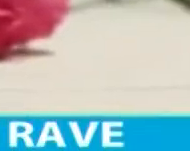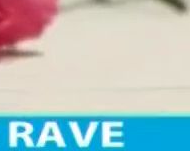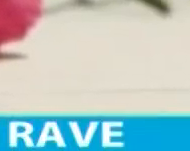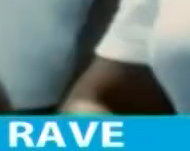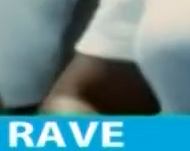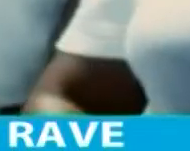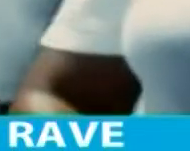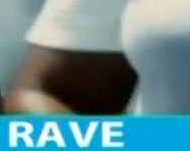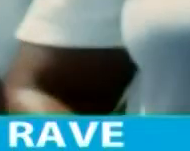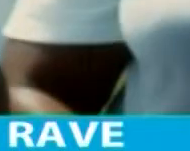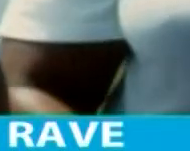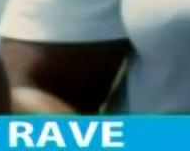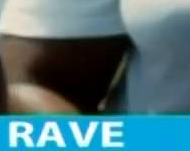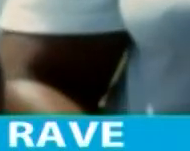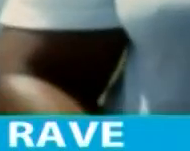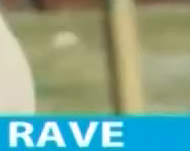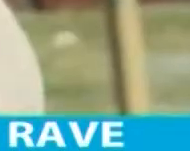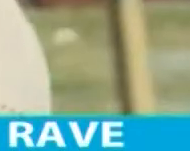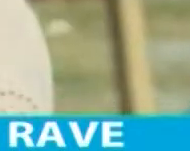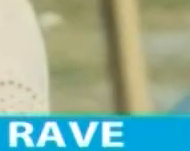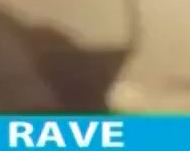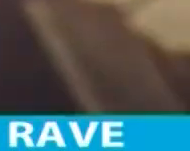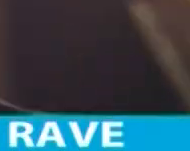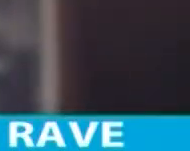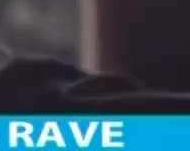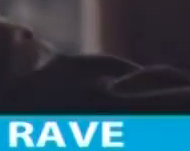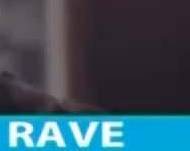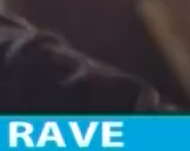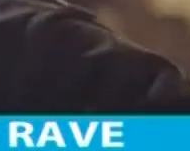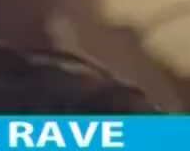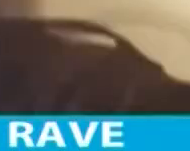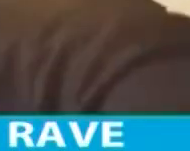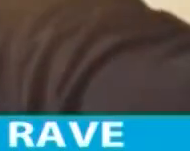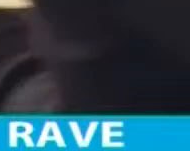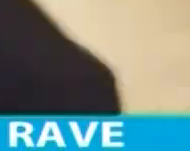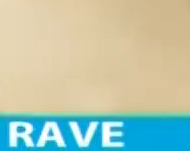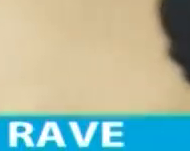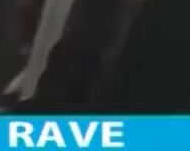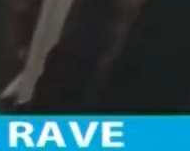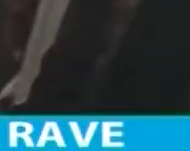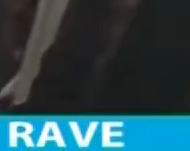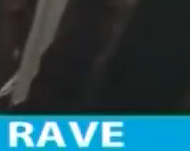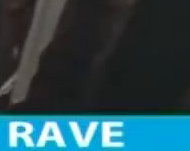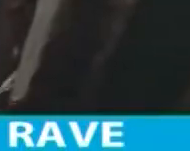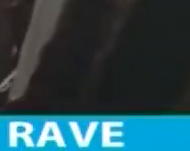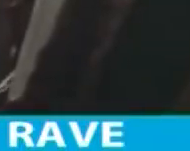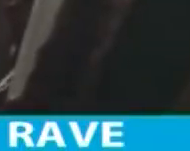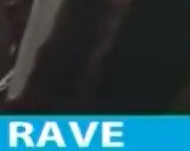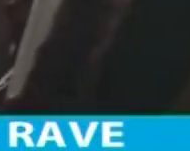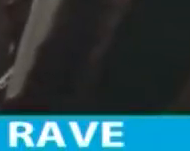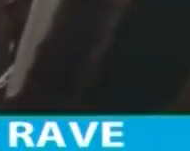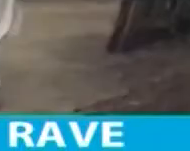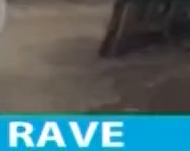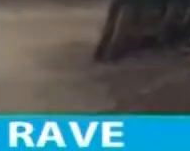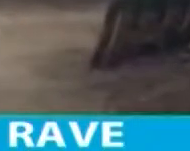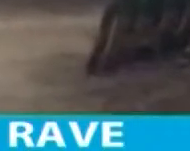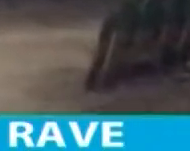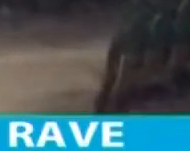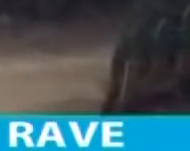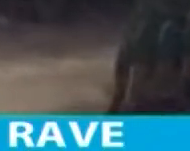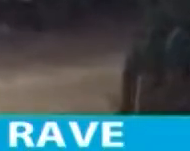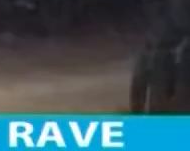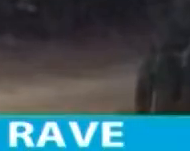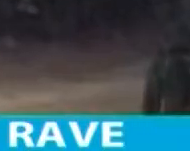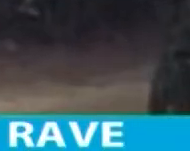expectation. Will they love you? Who is he who sits up in the Mount Zion?